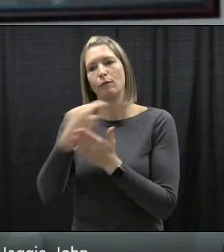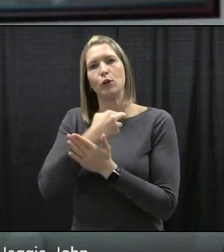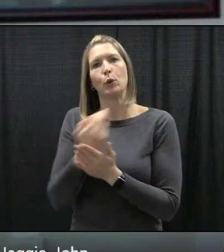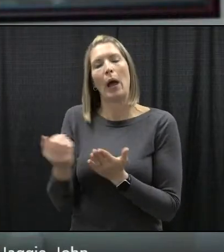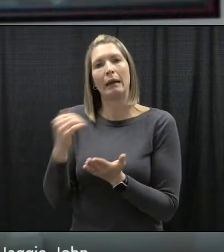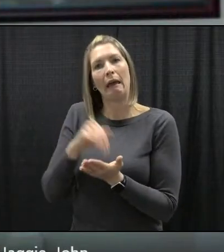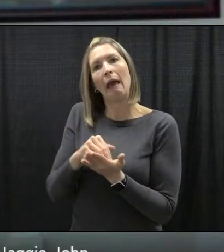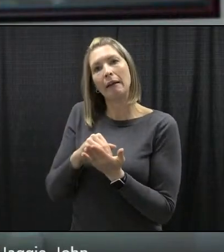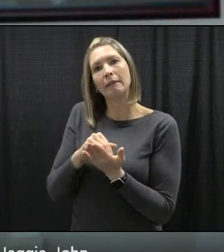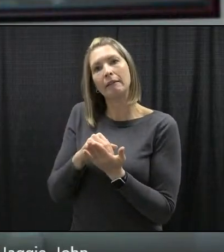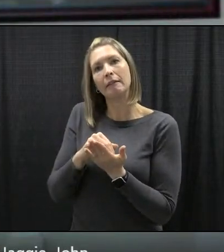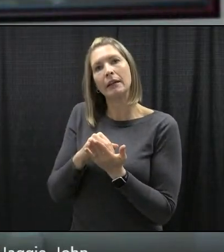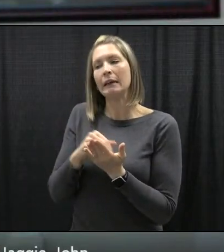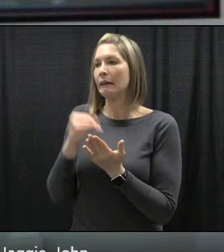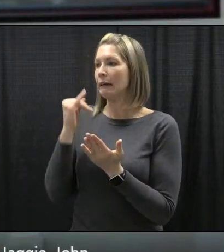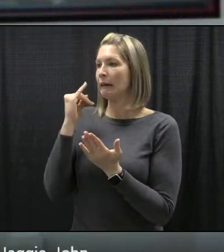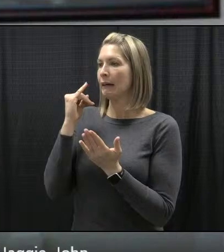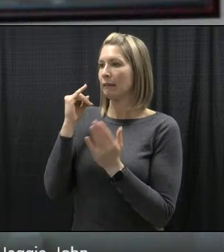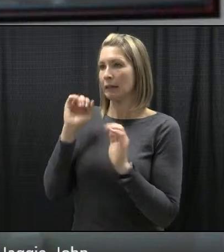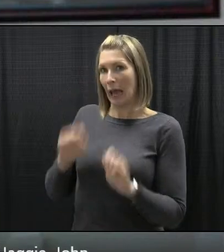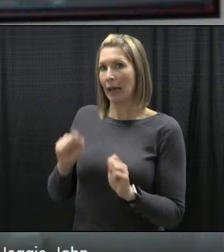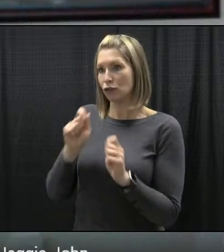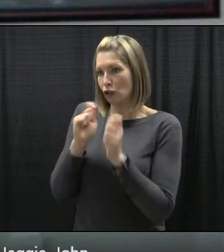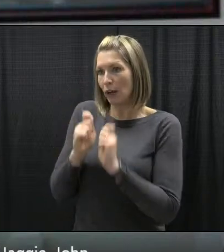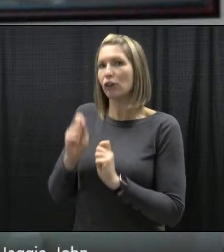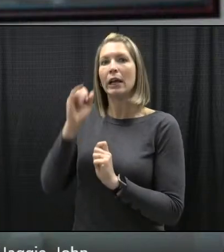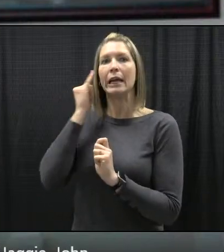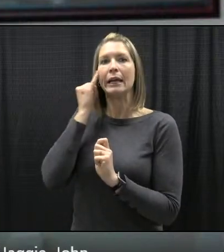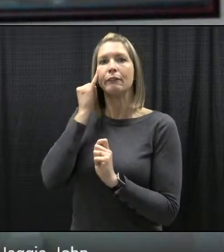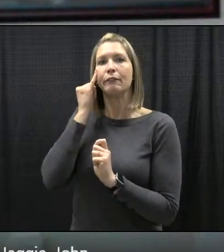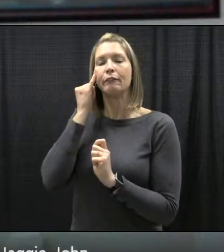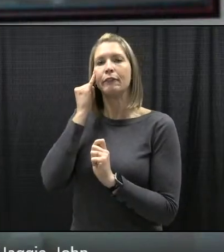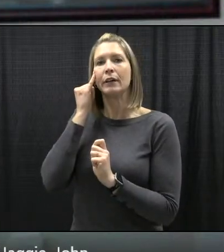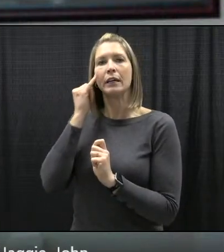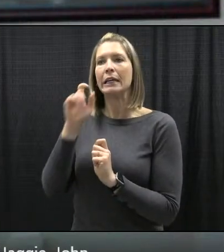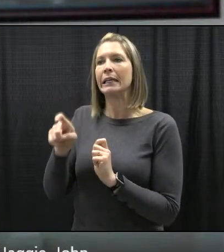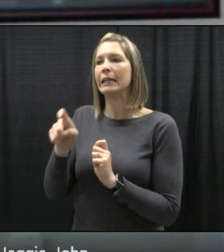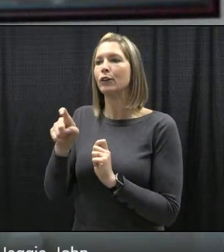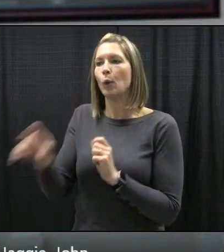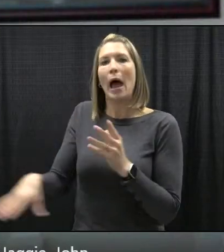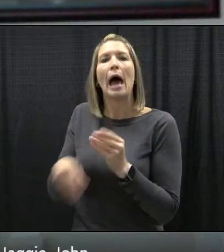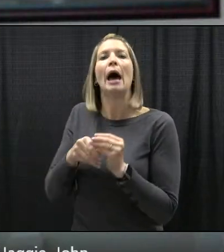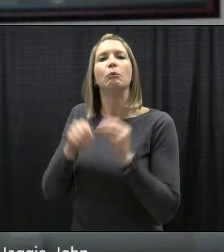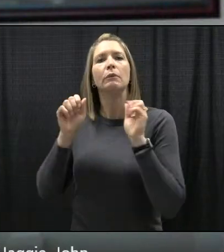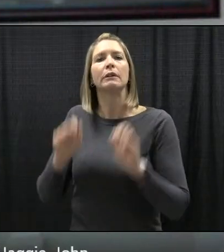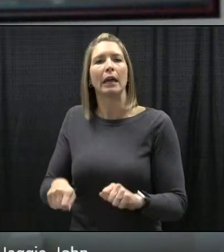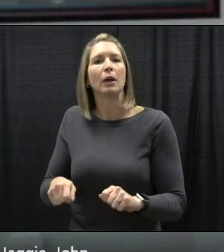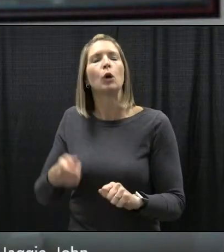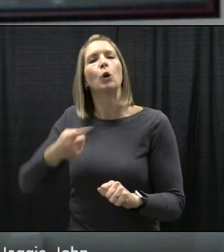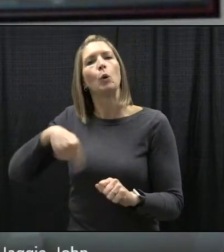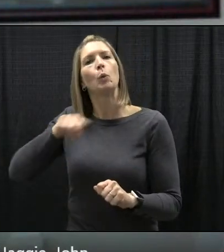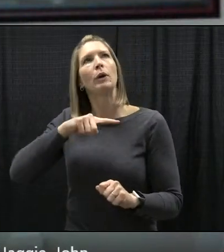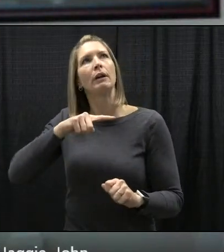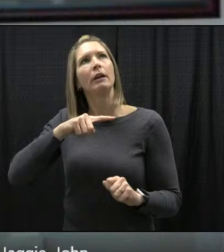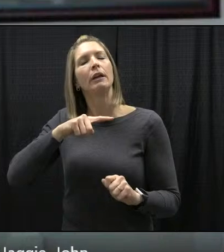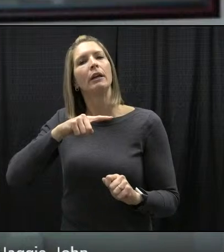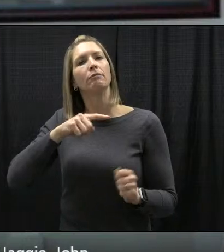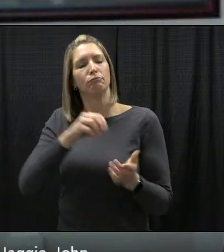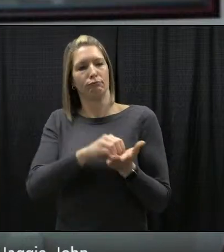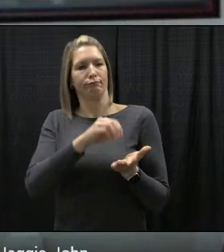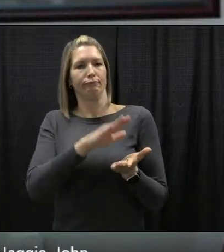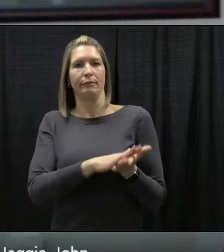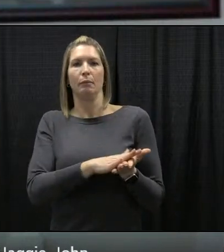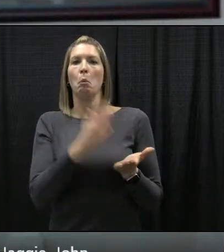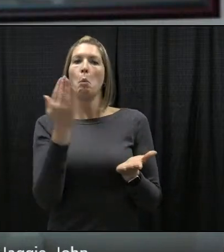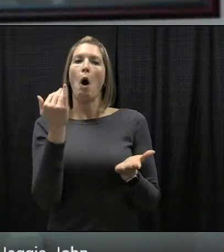continued. And if there is no need, then these regulations can expire. So I think that was to show that we are